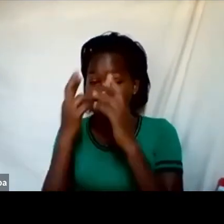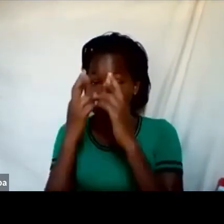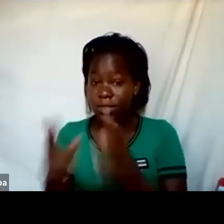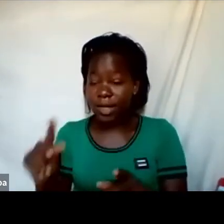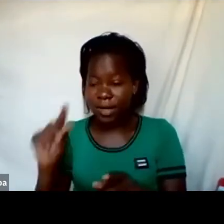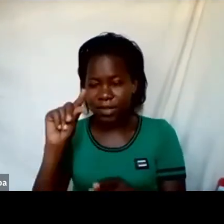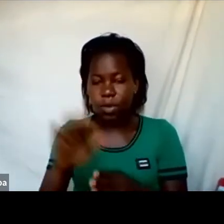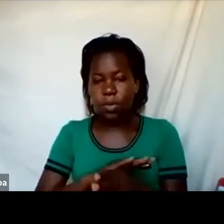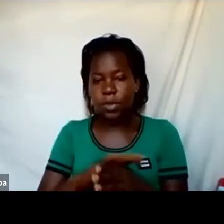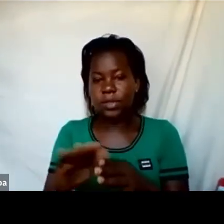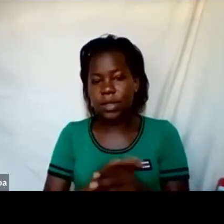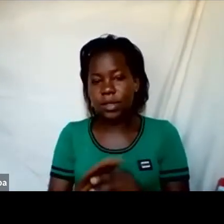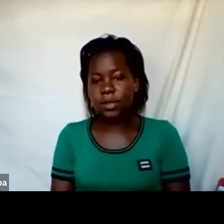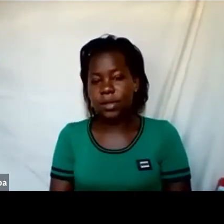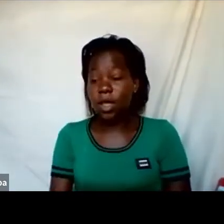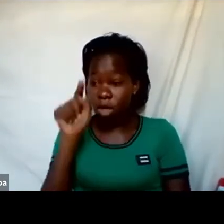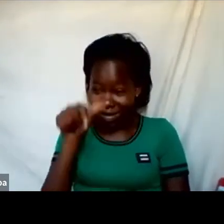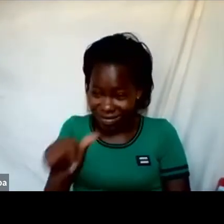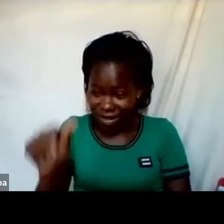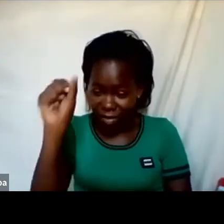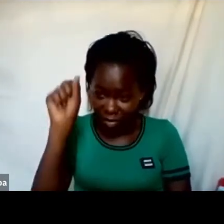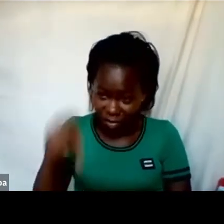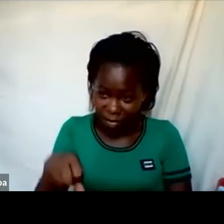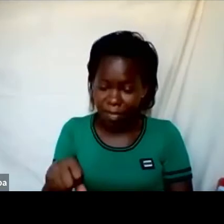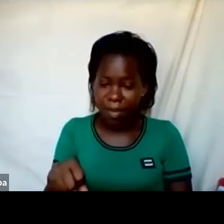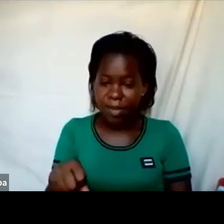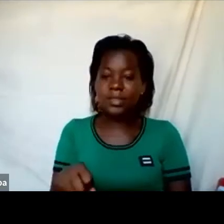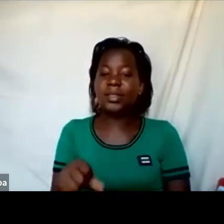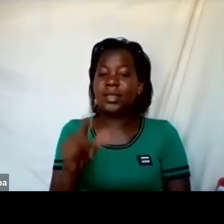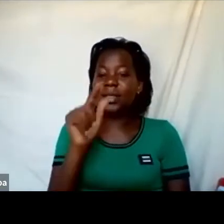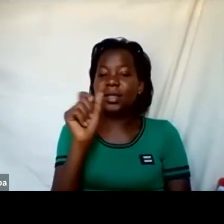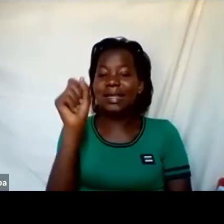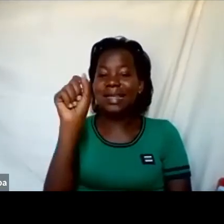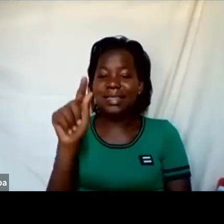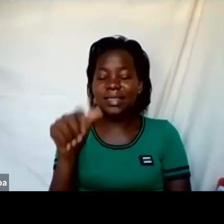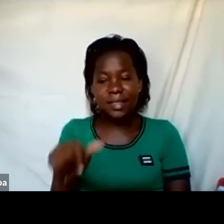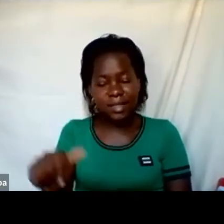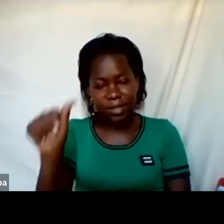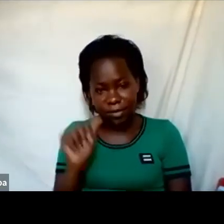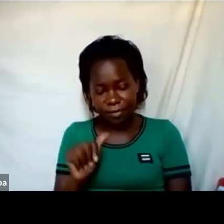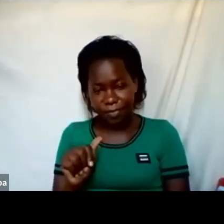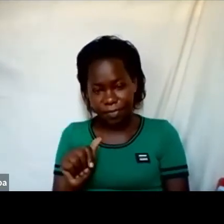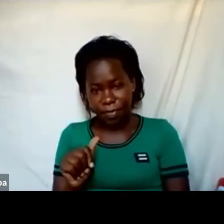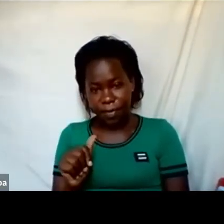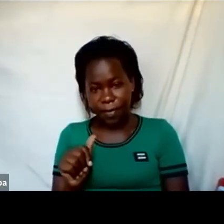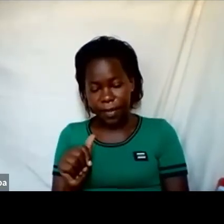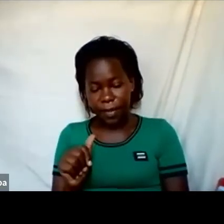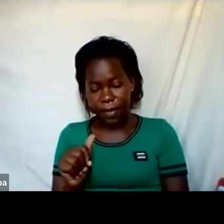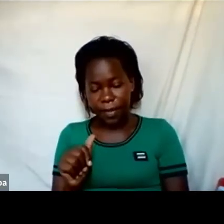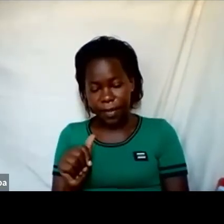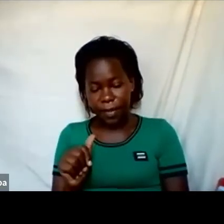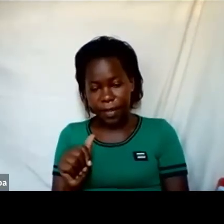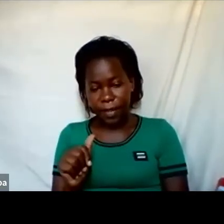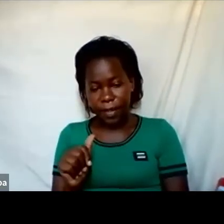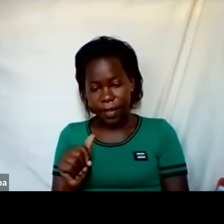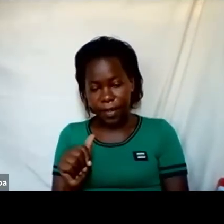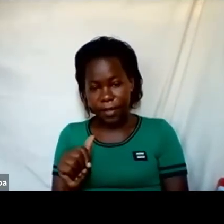the subject matter expert. One of the strengths that were picked out in that audit is the technical knowledge that